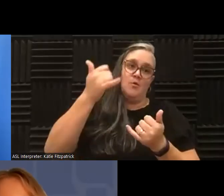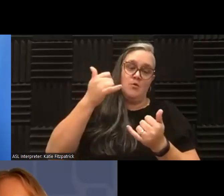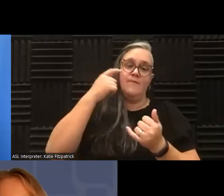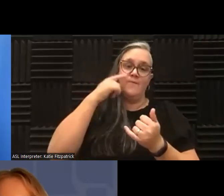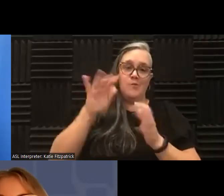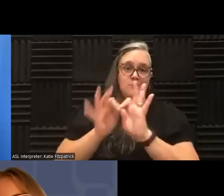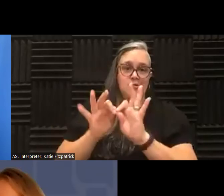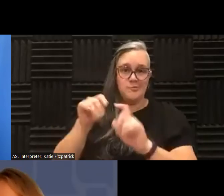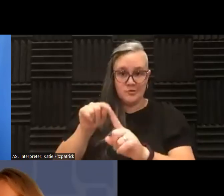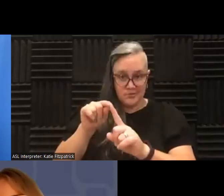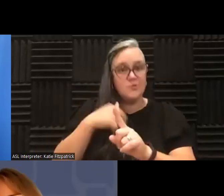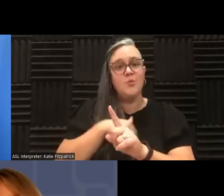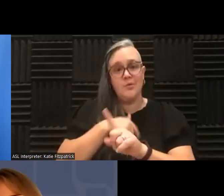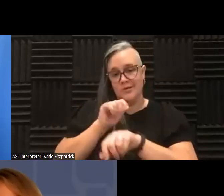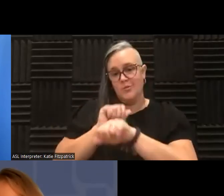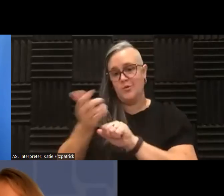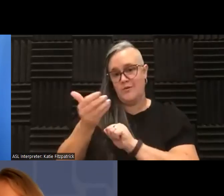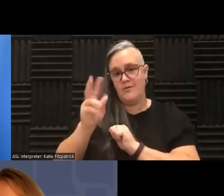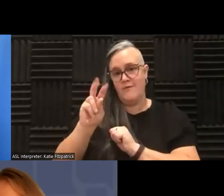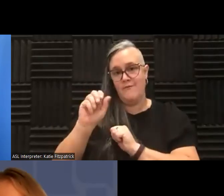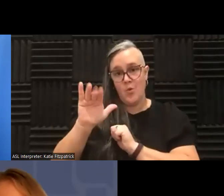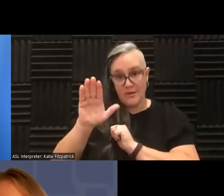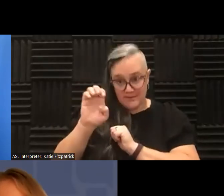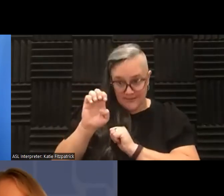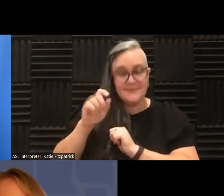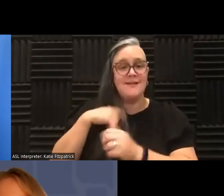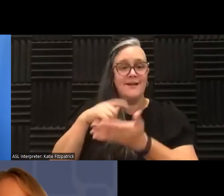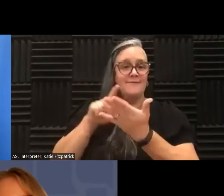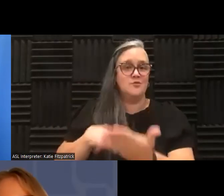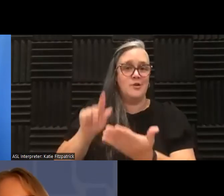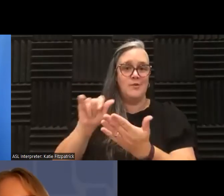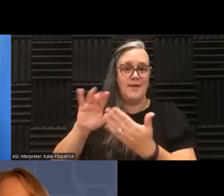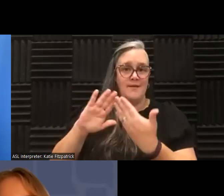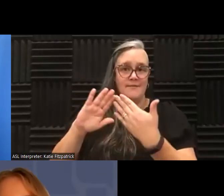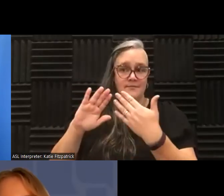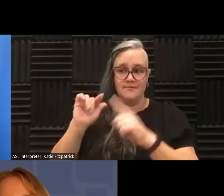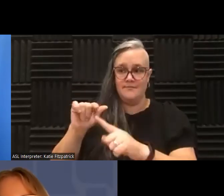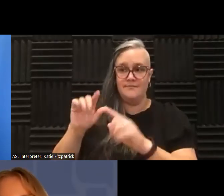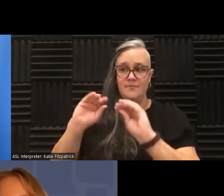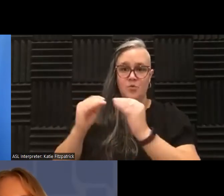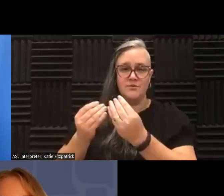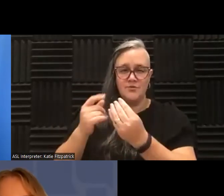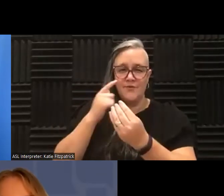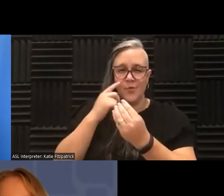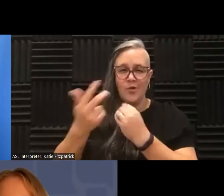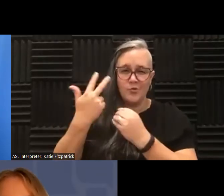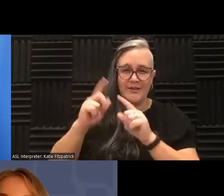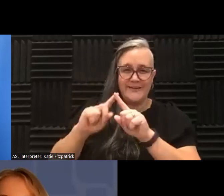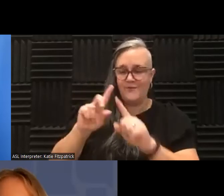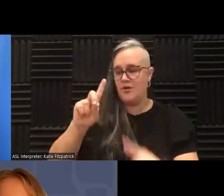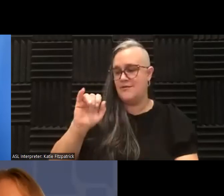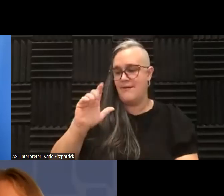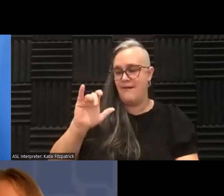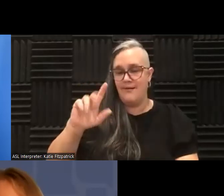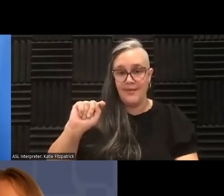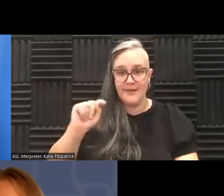we work with them. And I have actually checked with that vendor on 3 of the dialects that we do